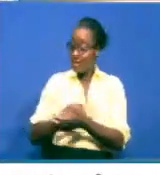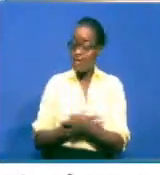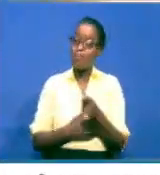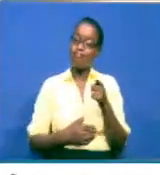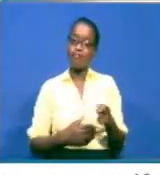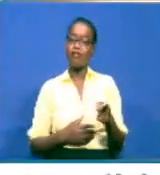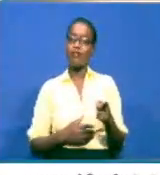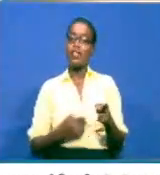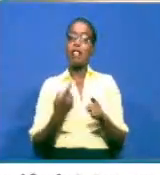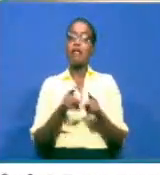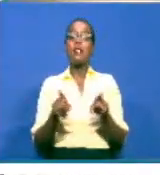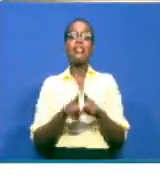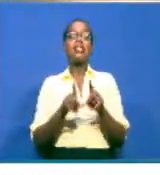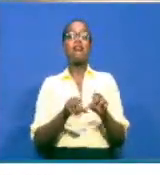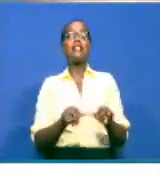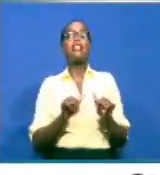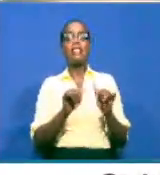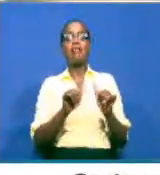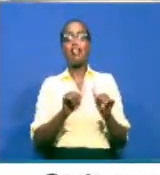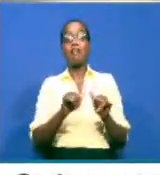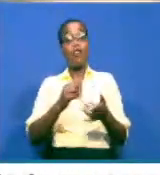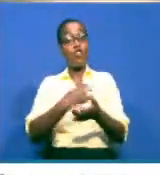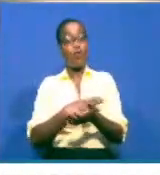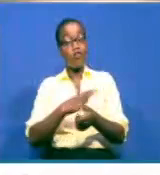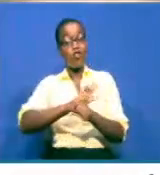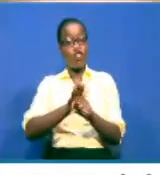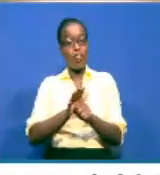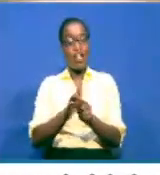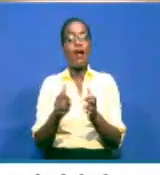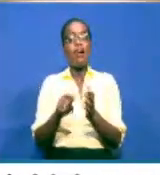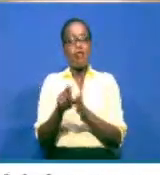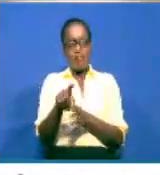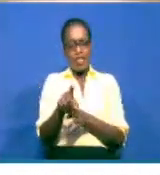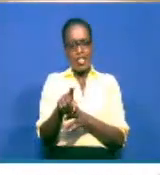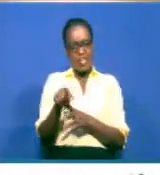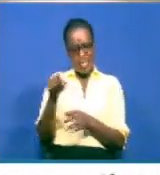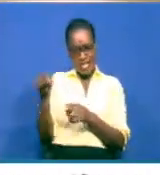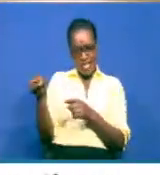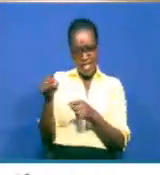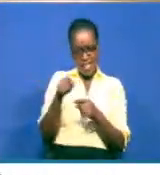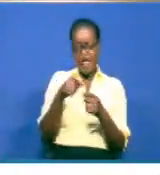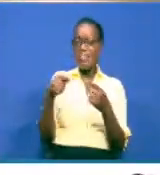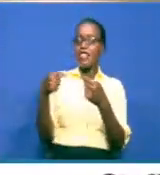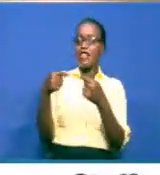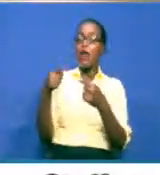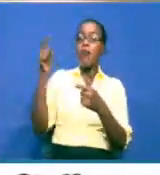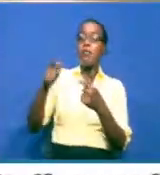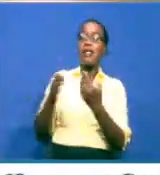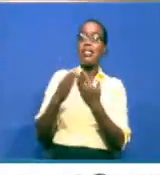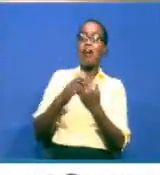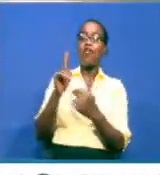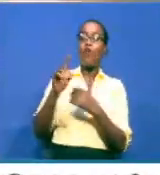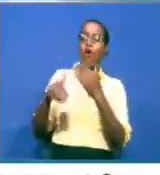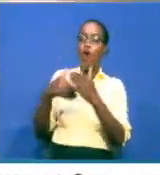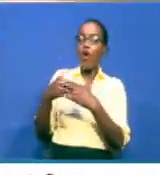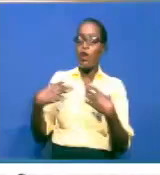Mm-hmm. But they still survive the coronavirus. Yes. So we are in a fight, and we have to ensure that we are taking care of everyone. Everyone